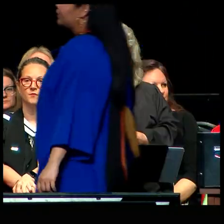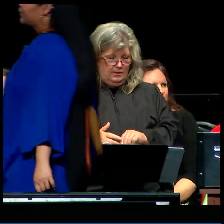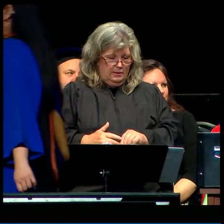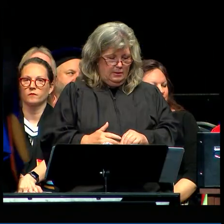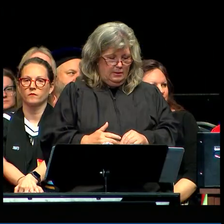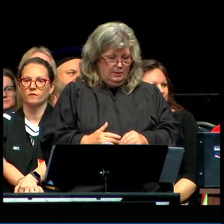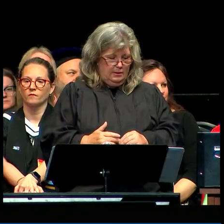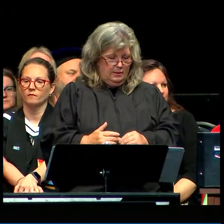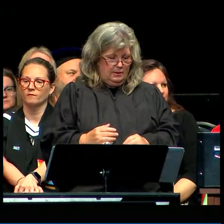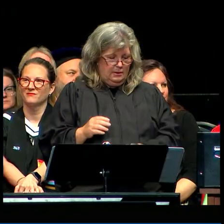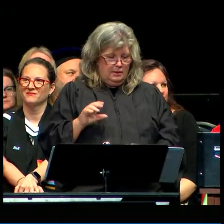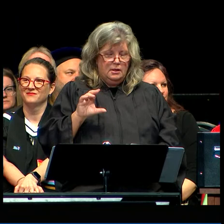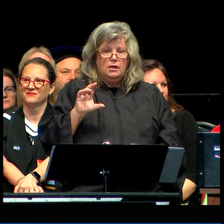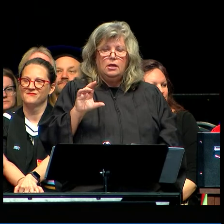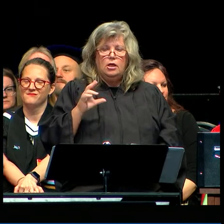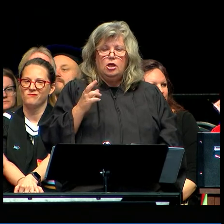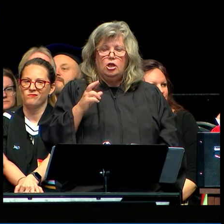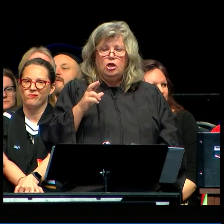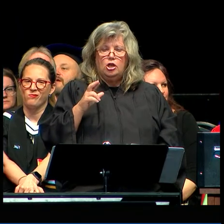Crystal Maris Ladores.